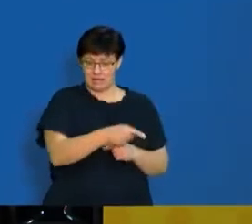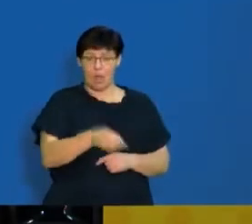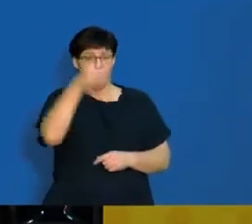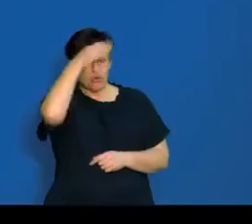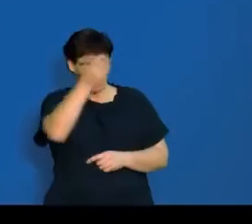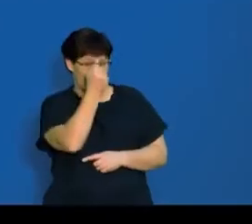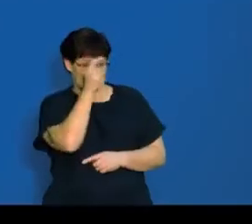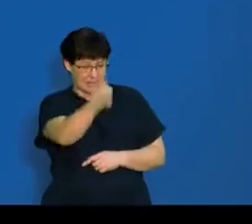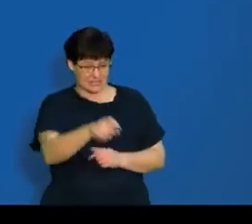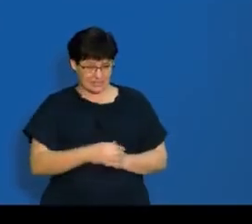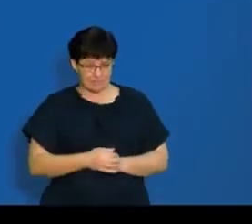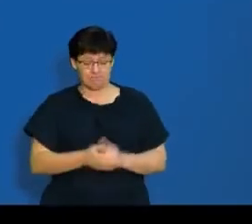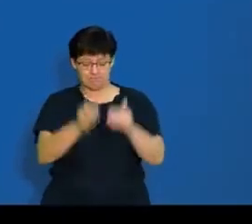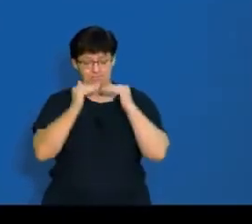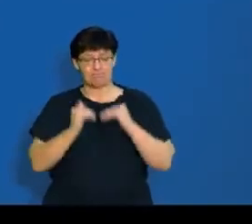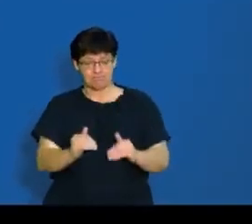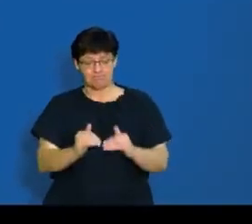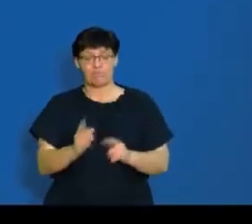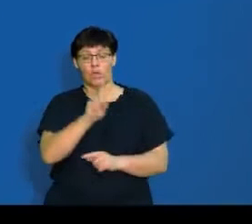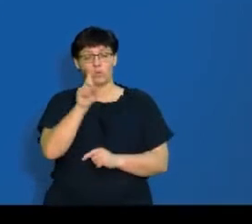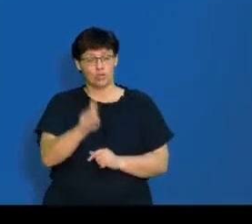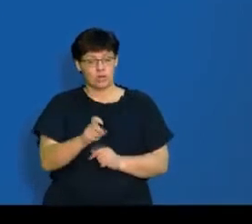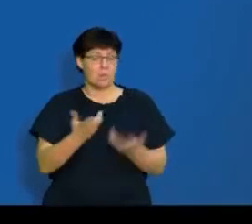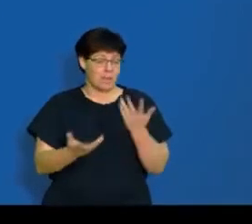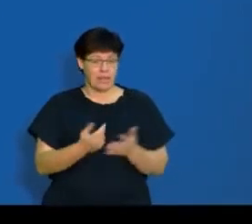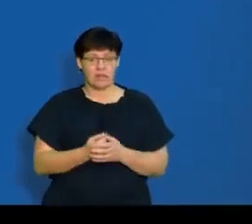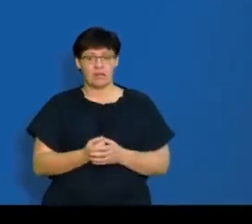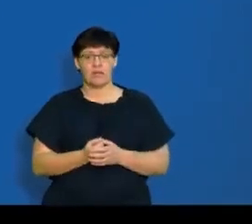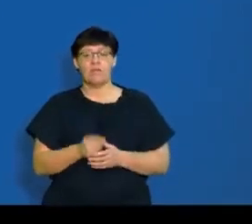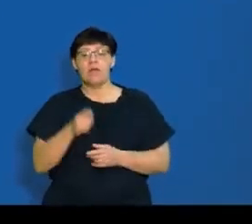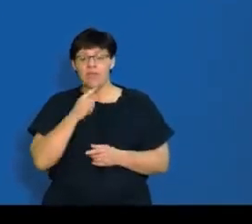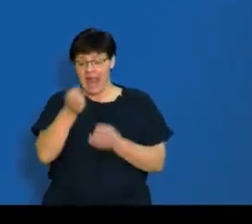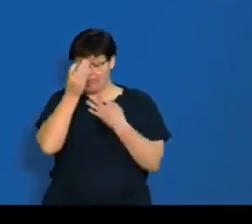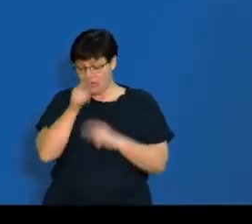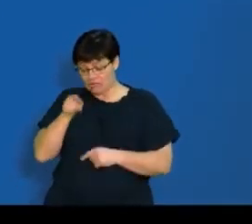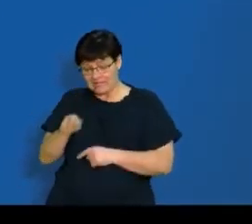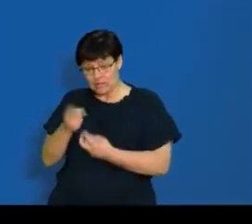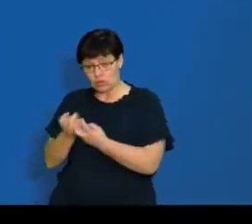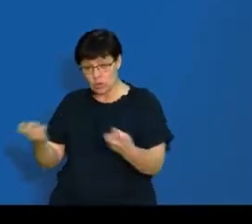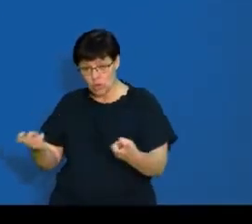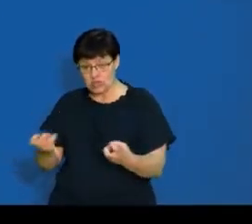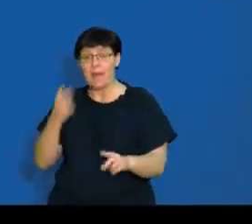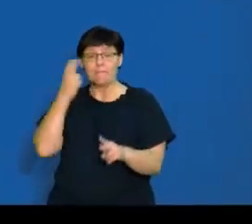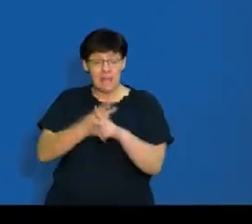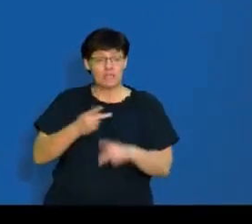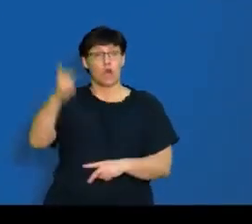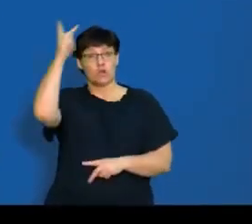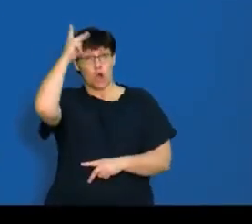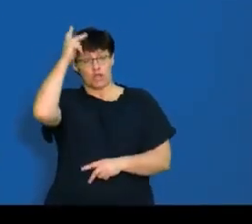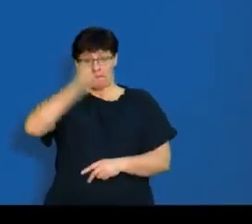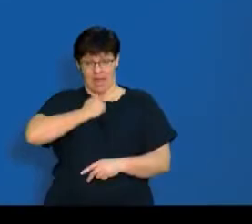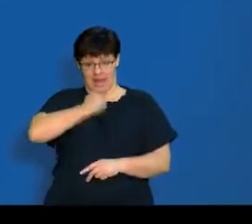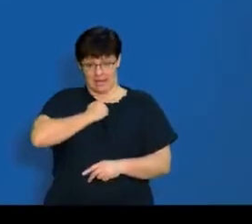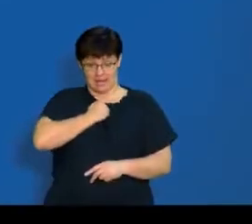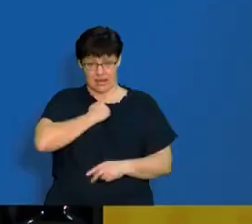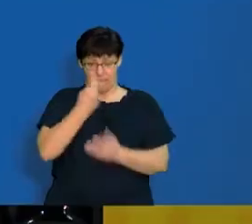concepts. And then another question that they might ask you is using the information in the source and your own knowledge. Now guys, remember I